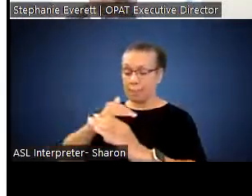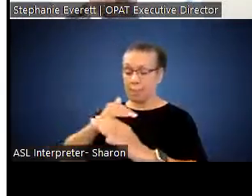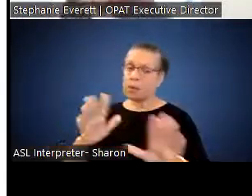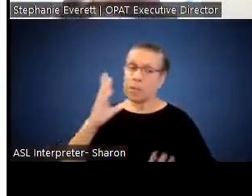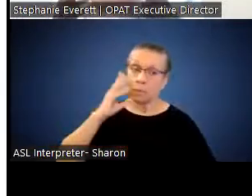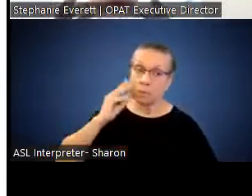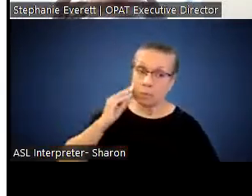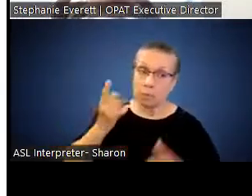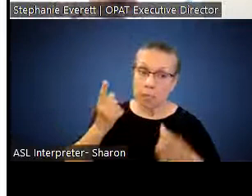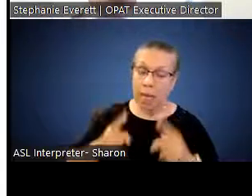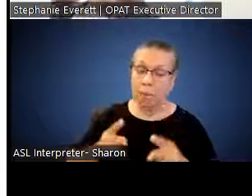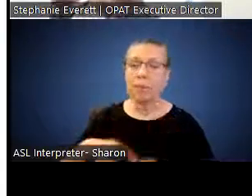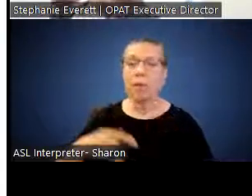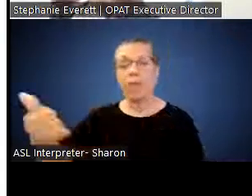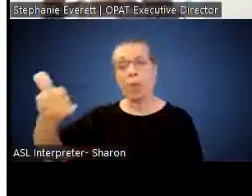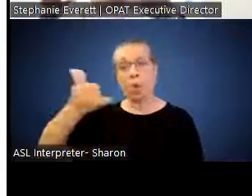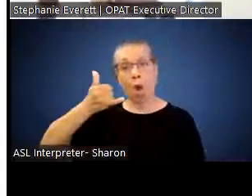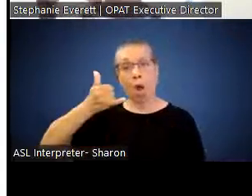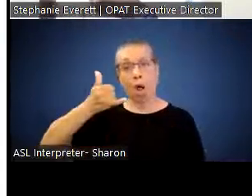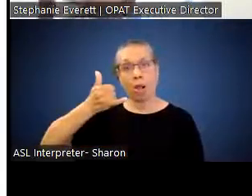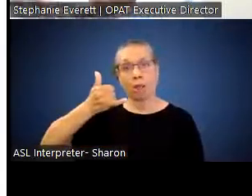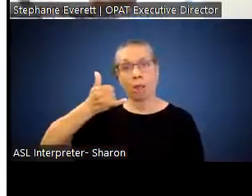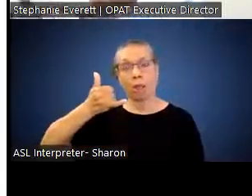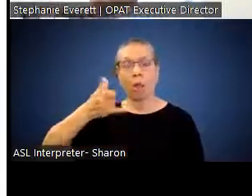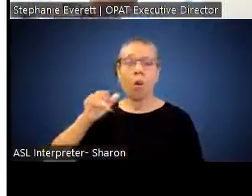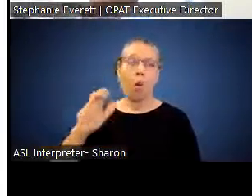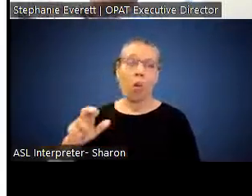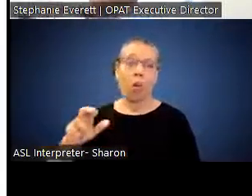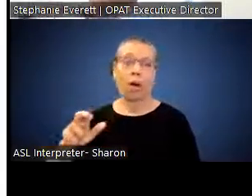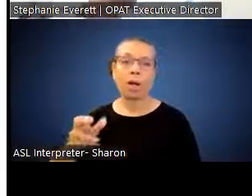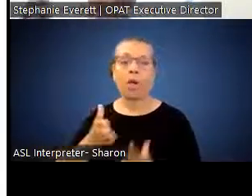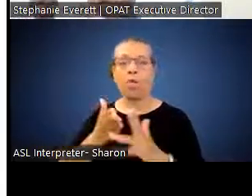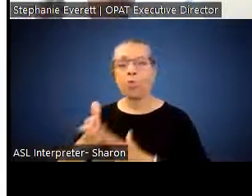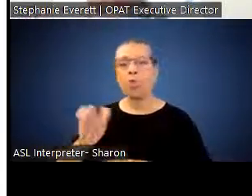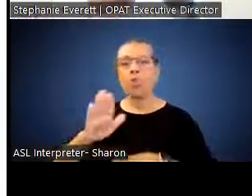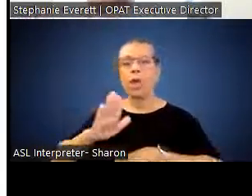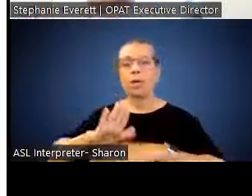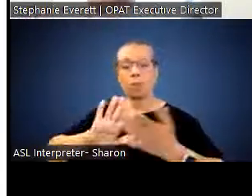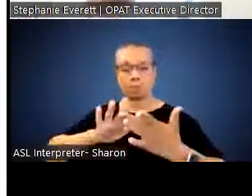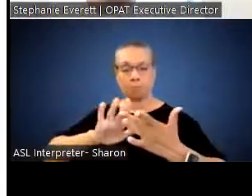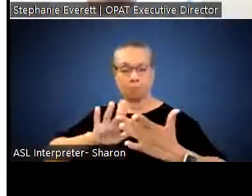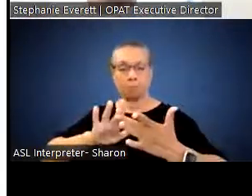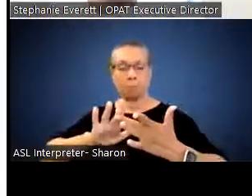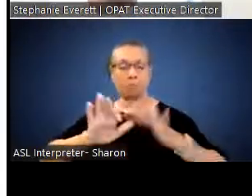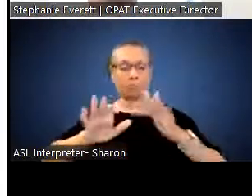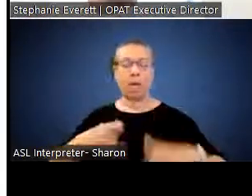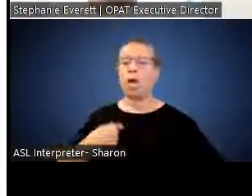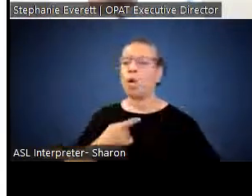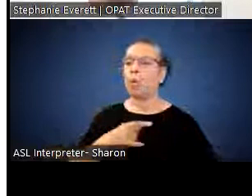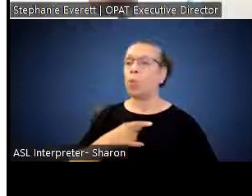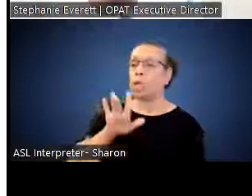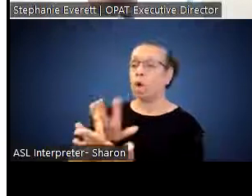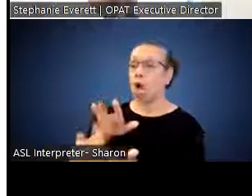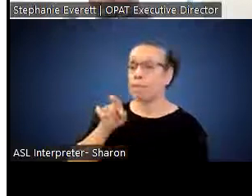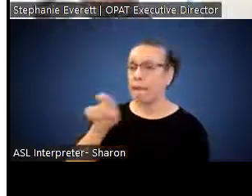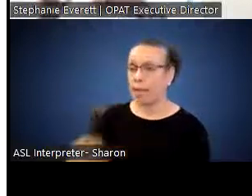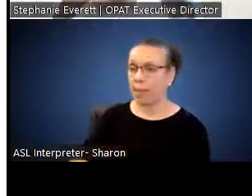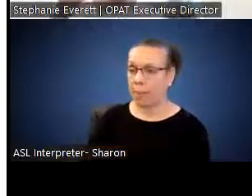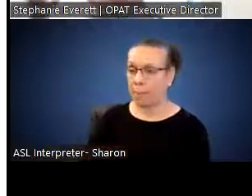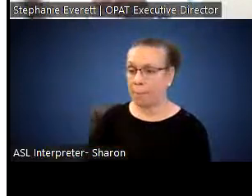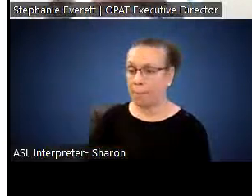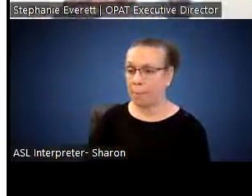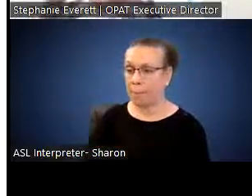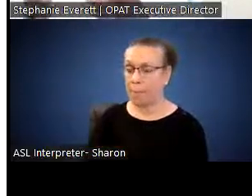they will call and say they send something through our online format, and we reach out back to them. And